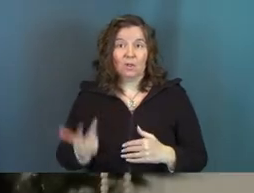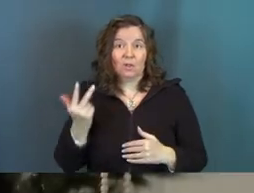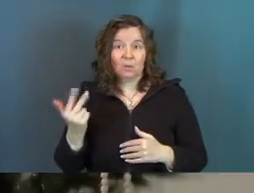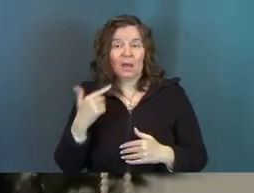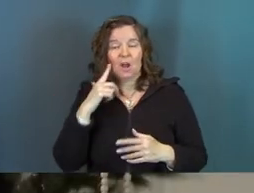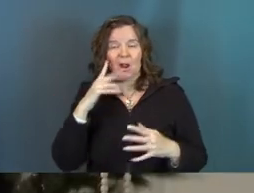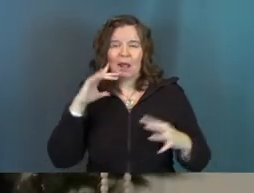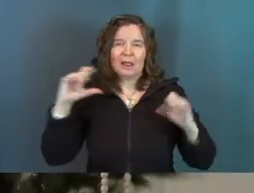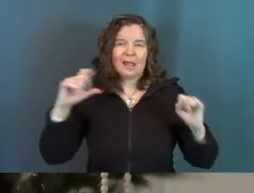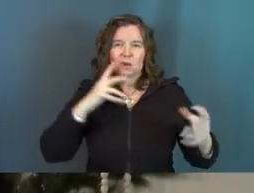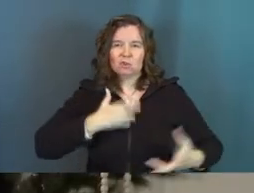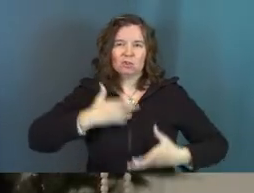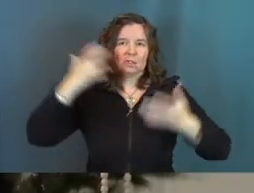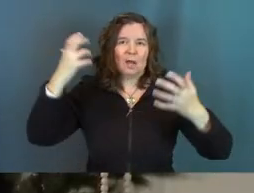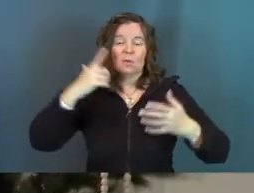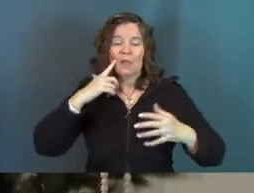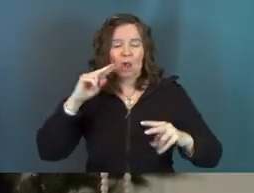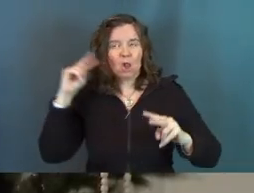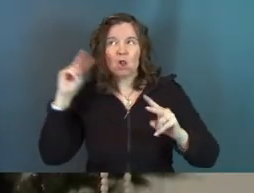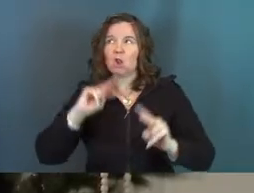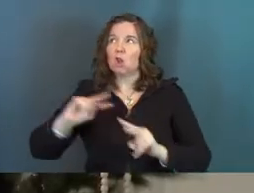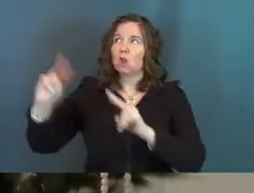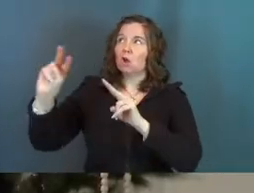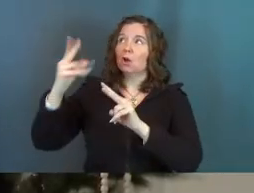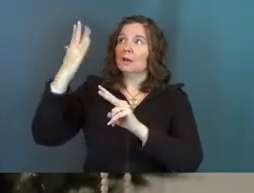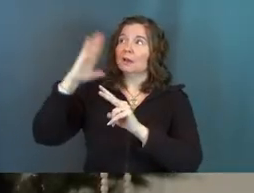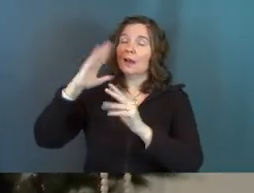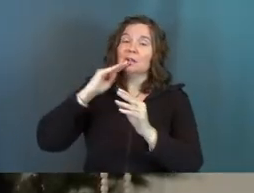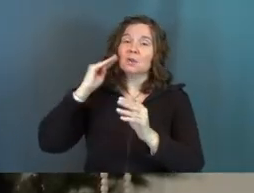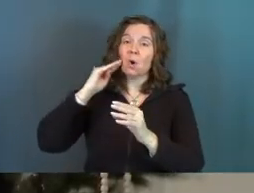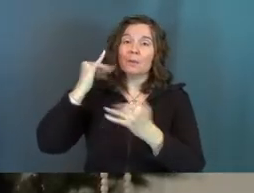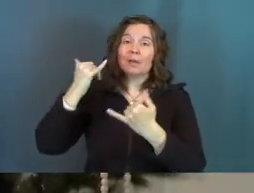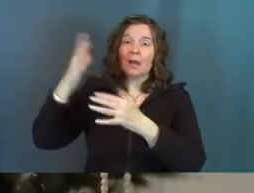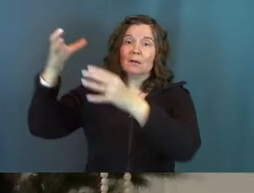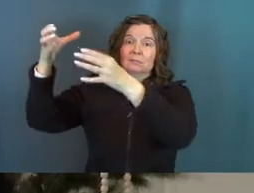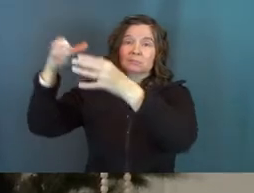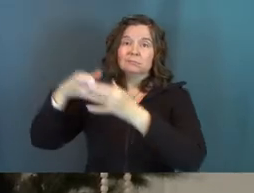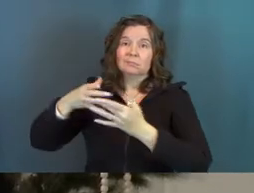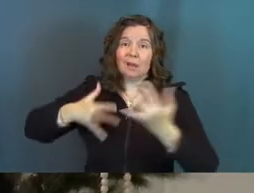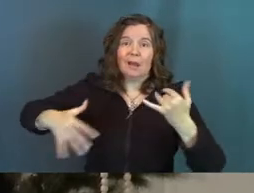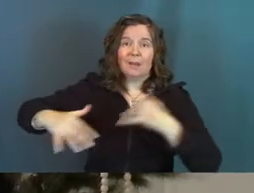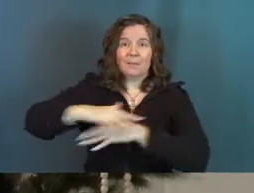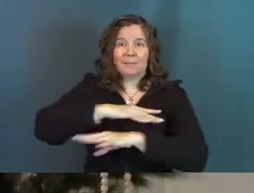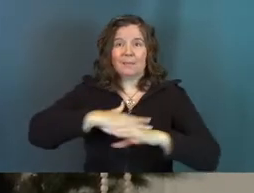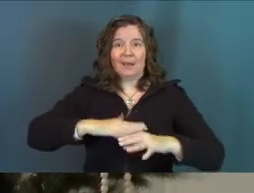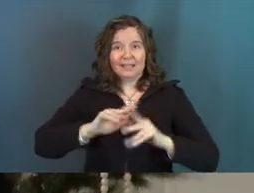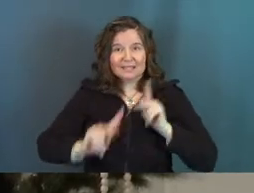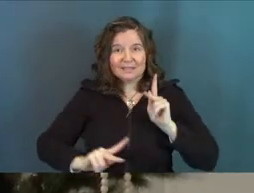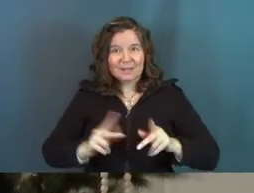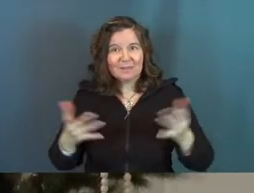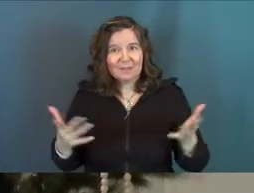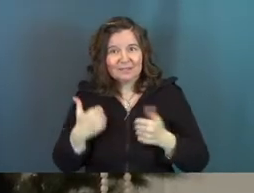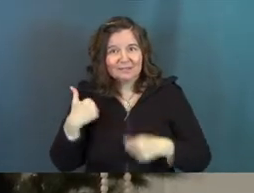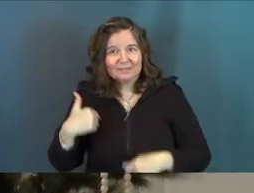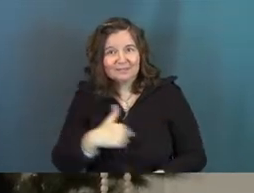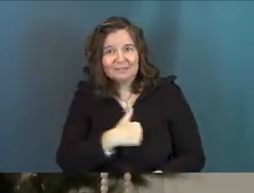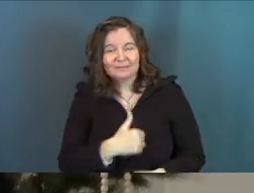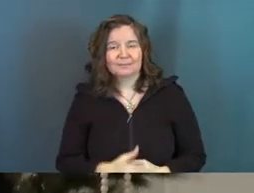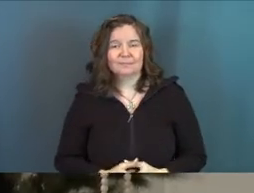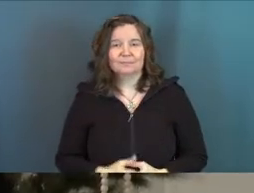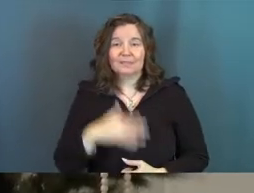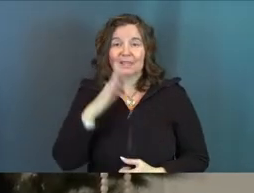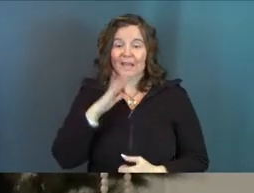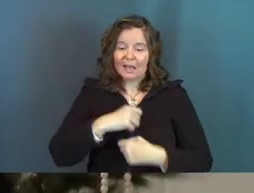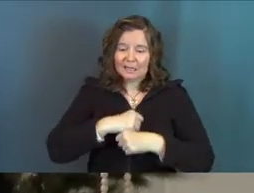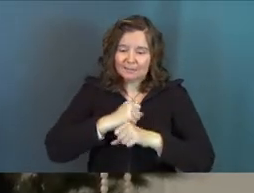I heard a loud shout from the throne saying, look, God's home is now among his people.